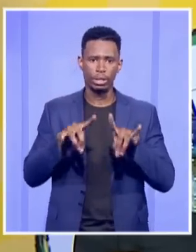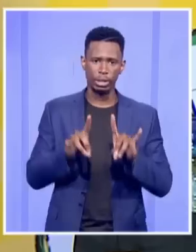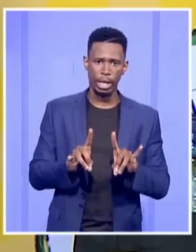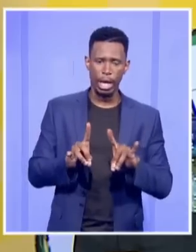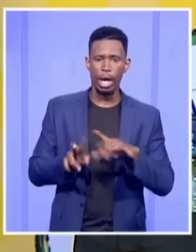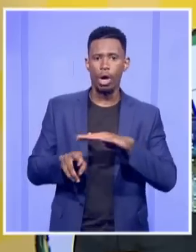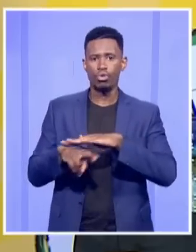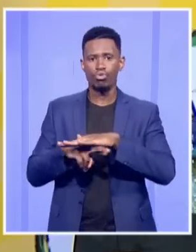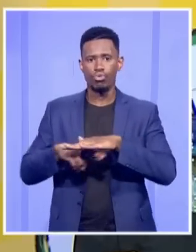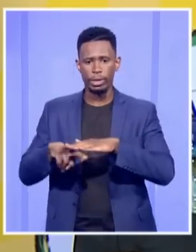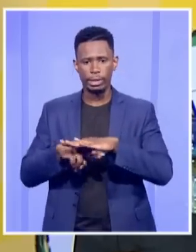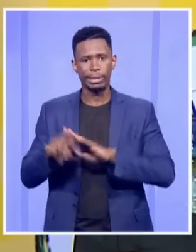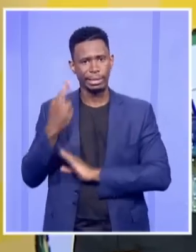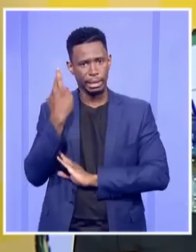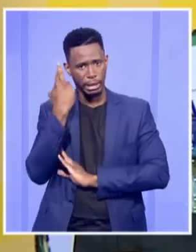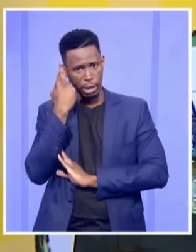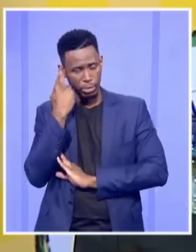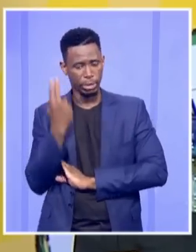secretaries.